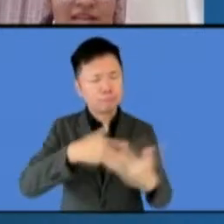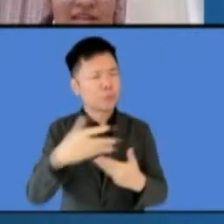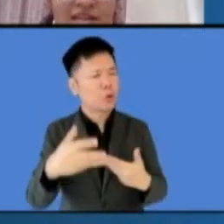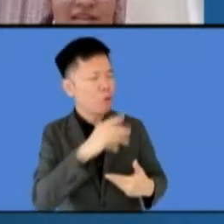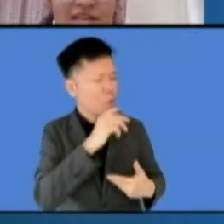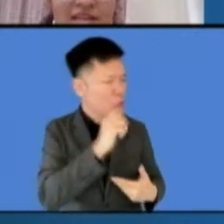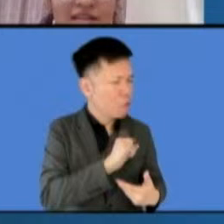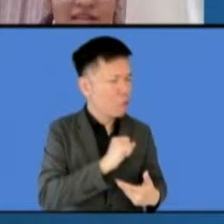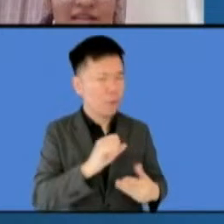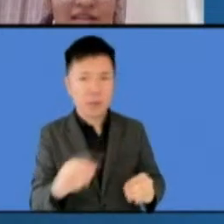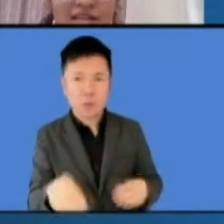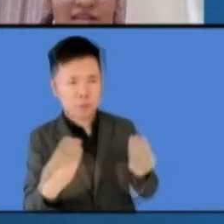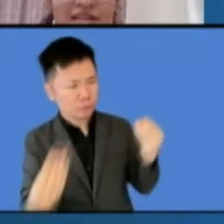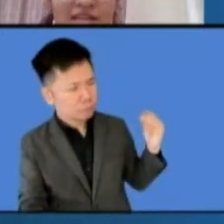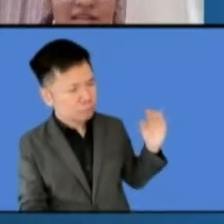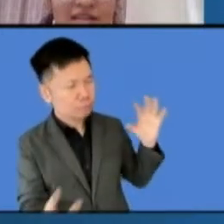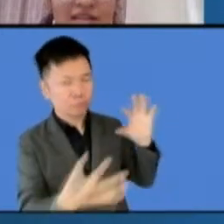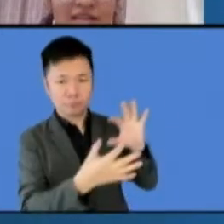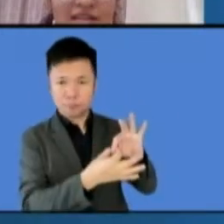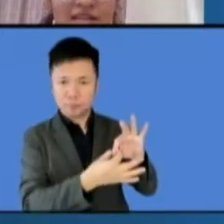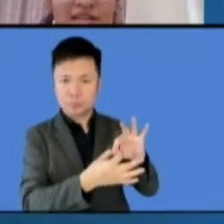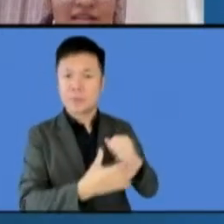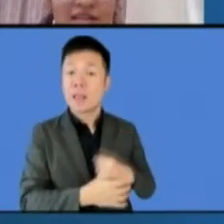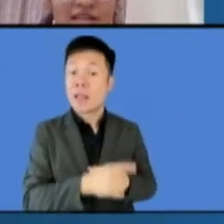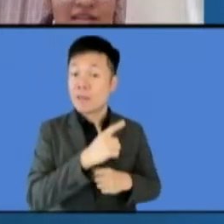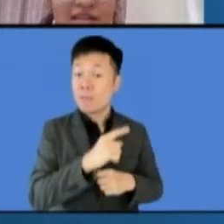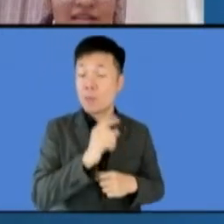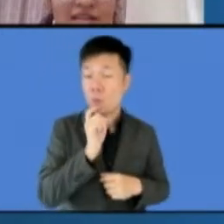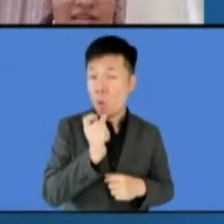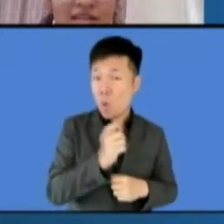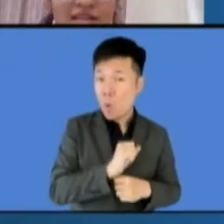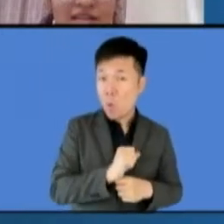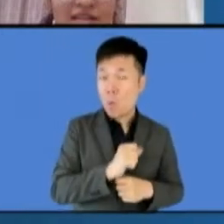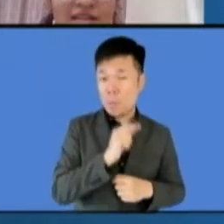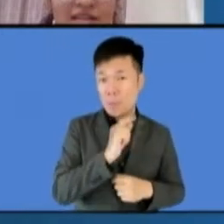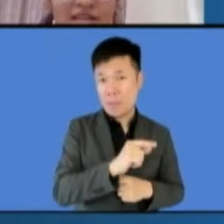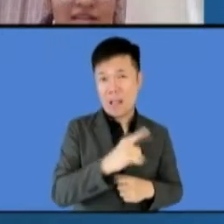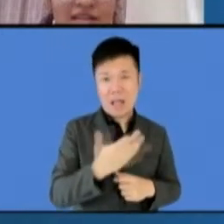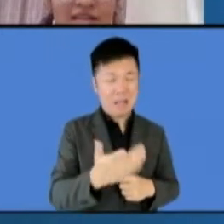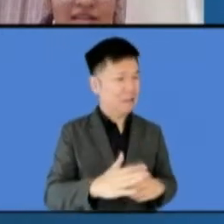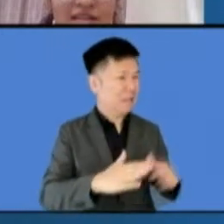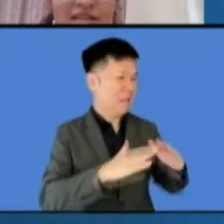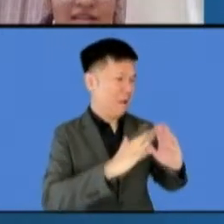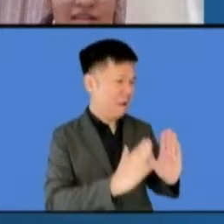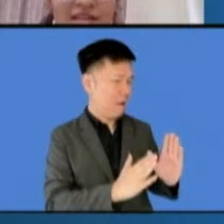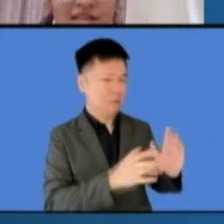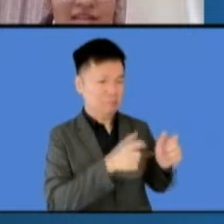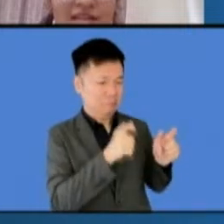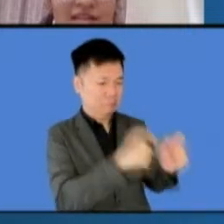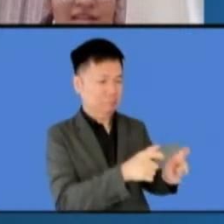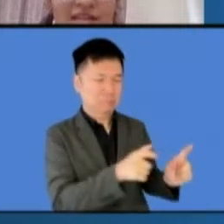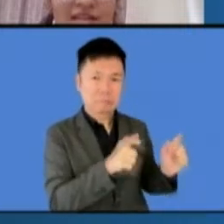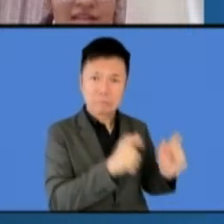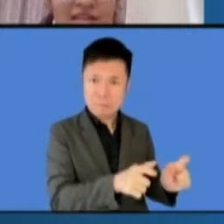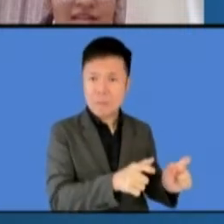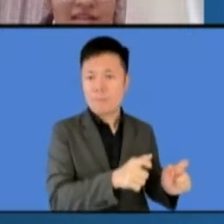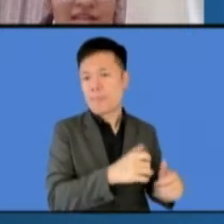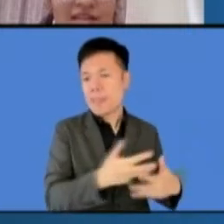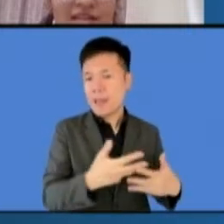and young people, and especially if they have if the older persons are living in institutions,